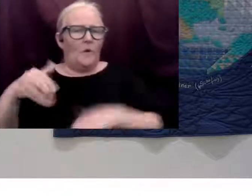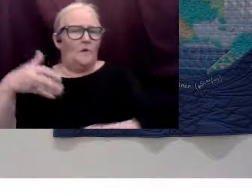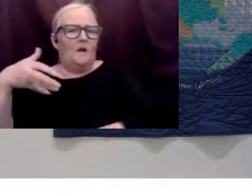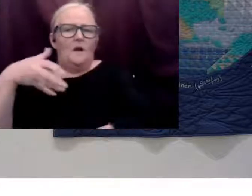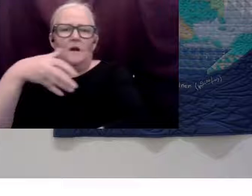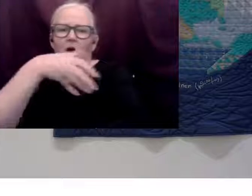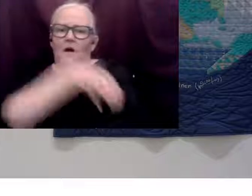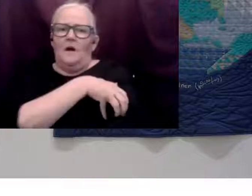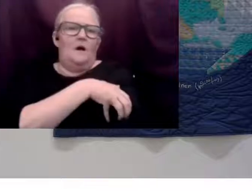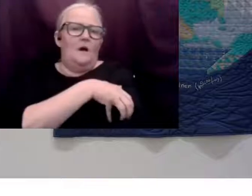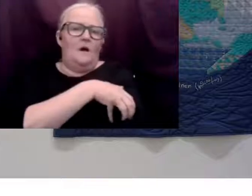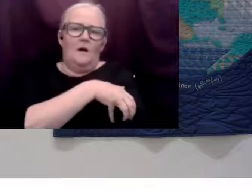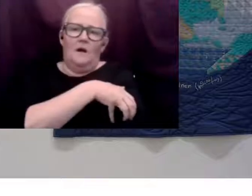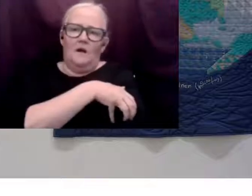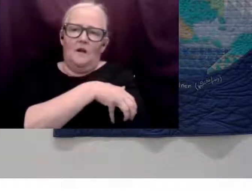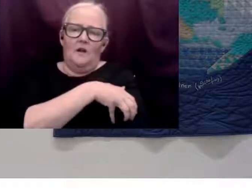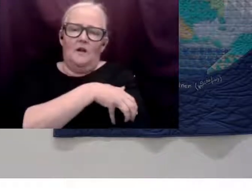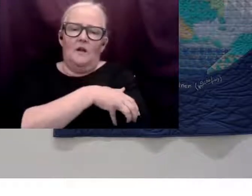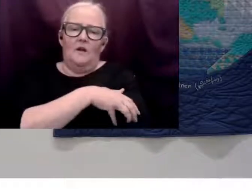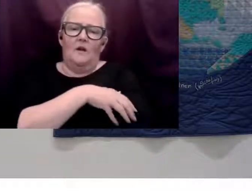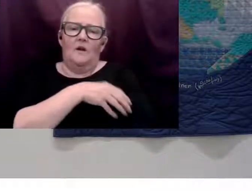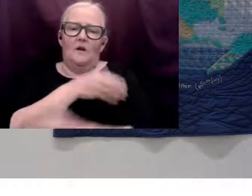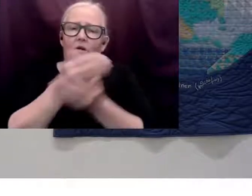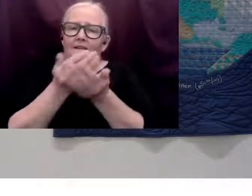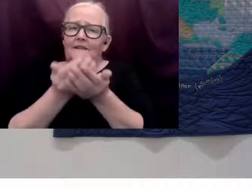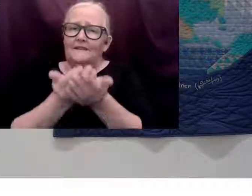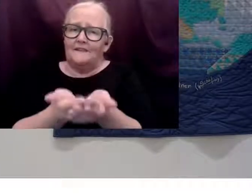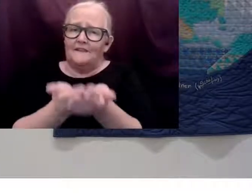love. Hold it in your